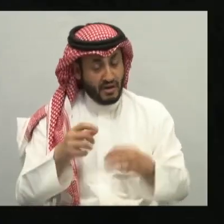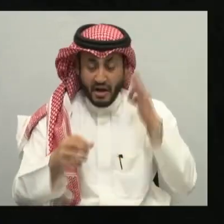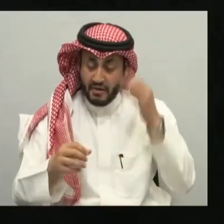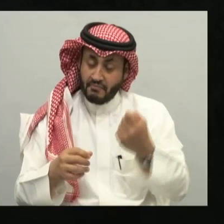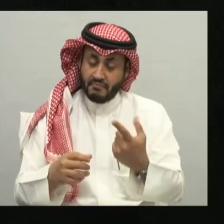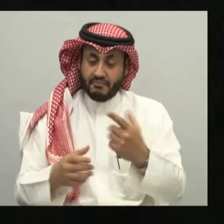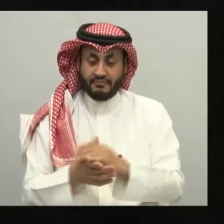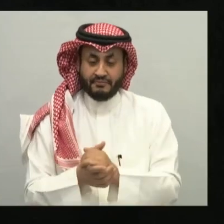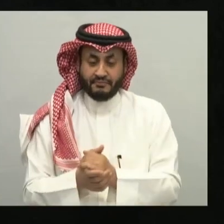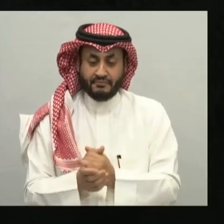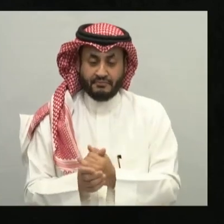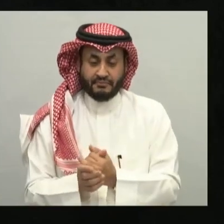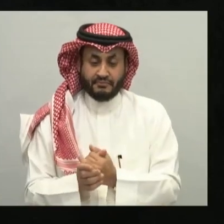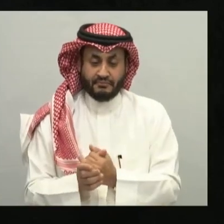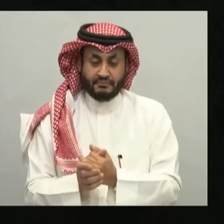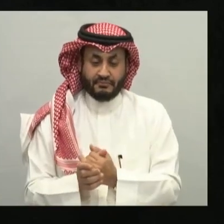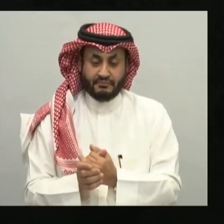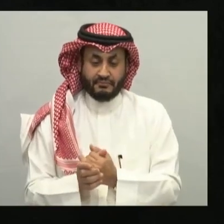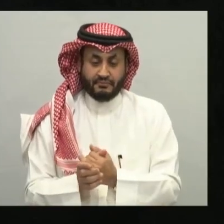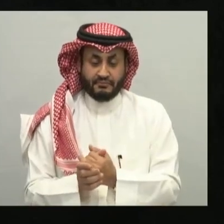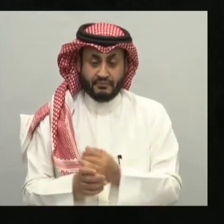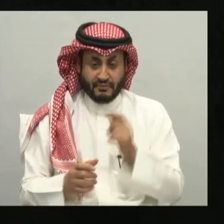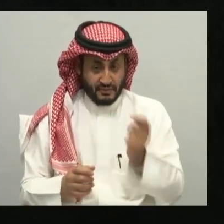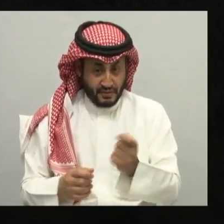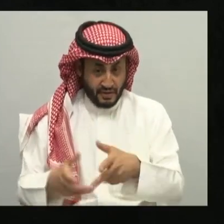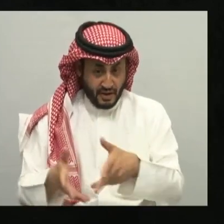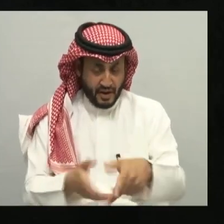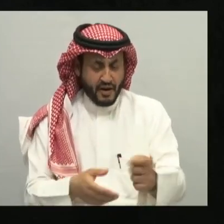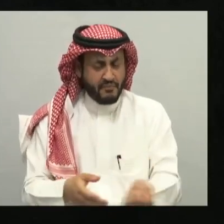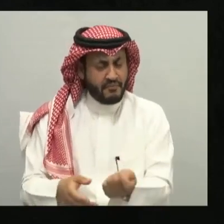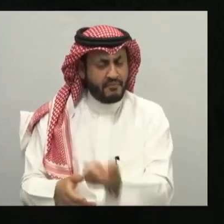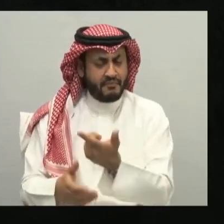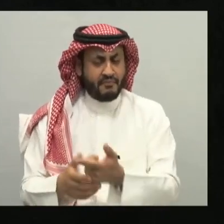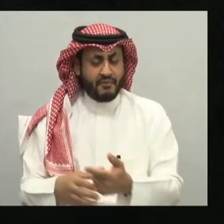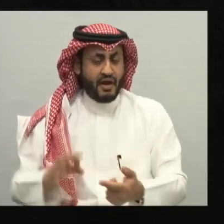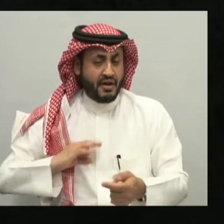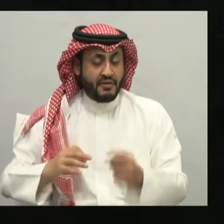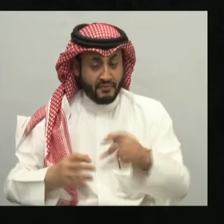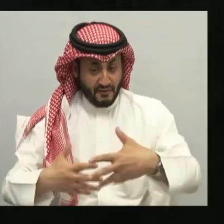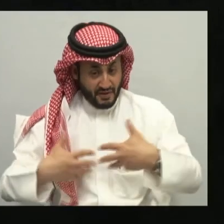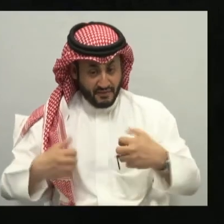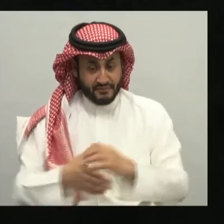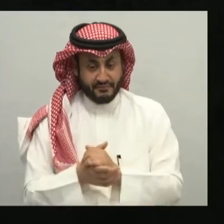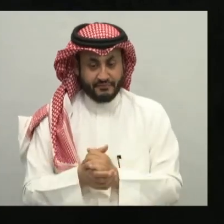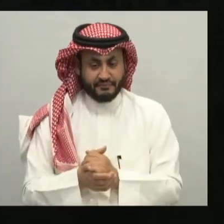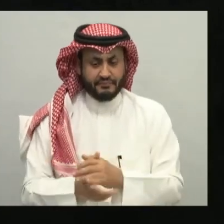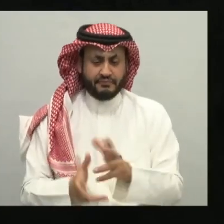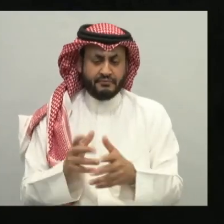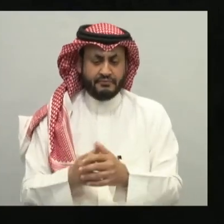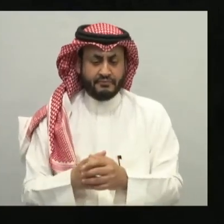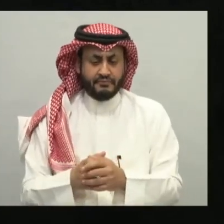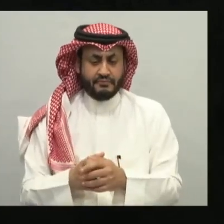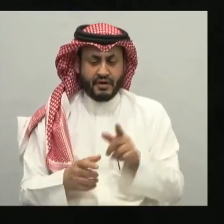right? But when I say, I like the way you write, or I like the way you make me laugh, or I like how